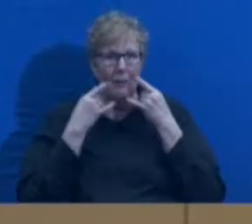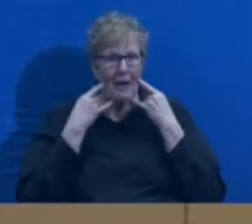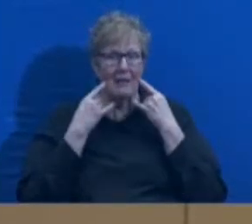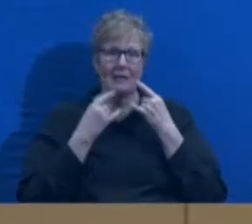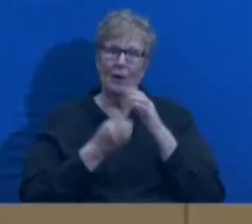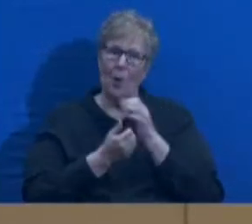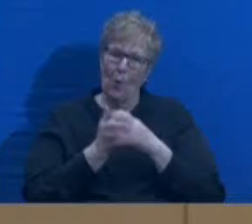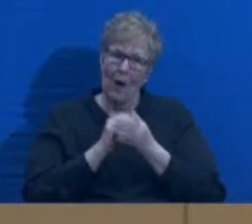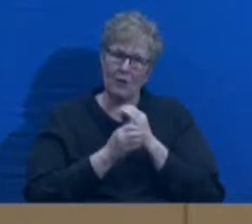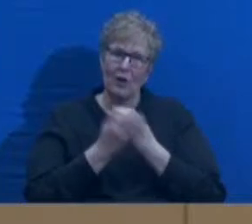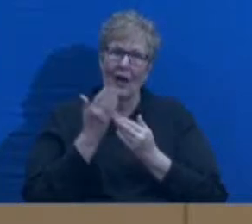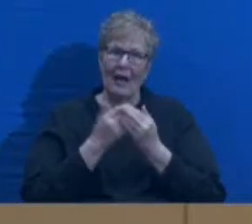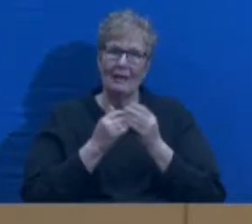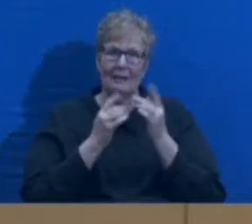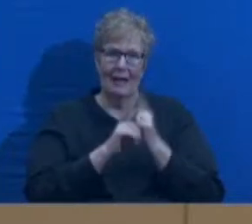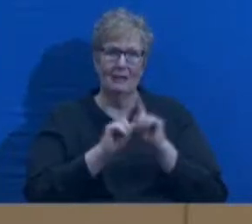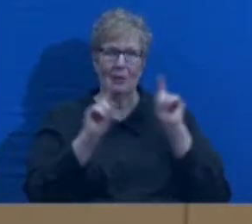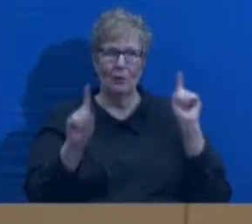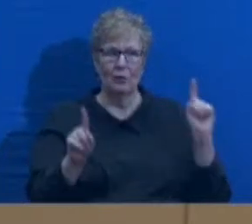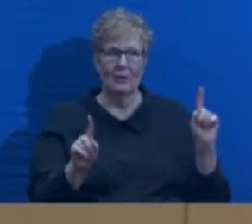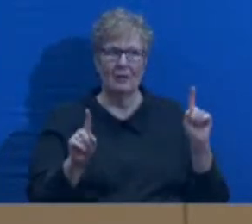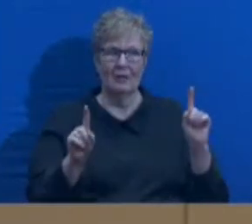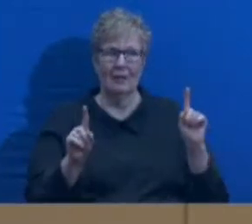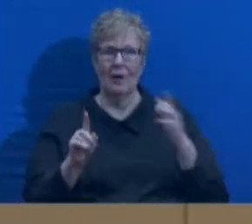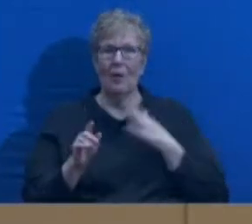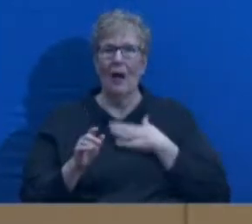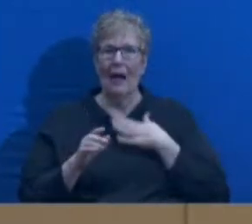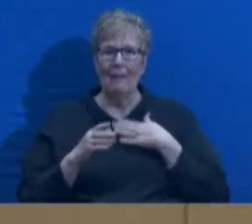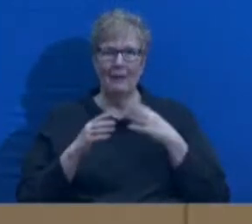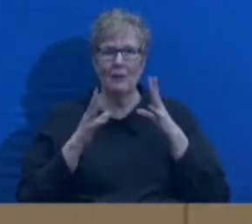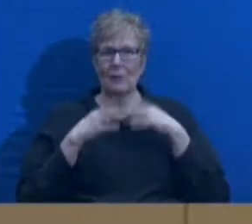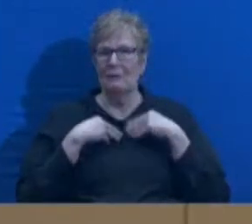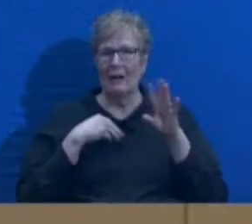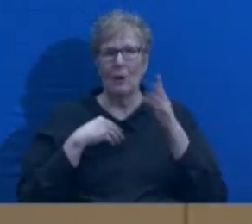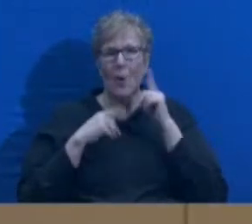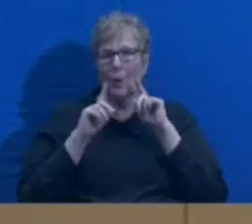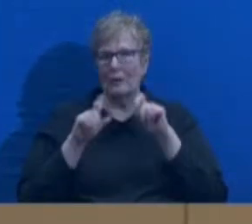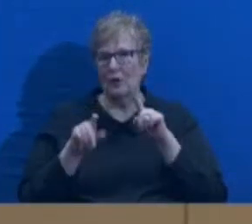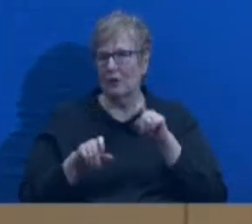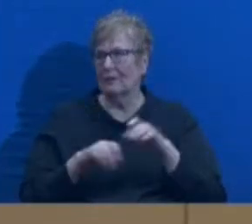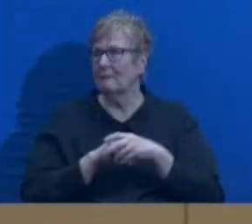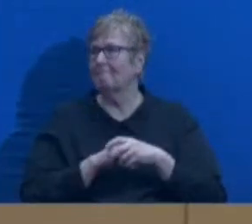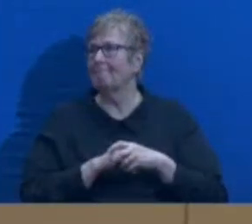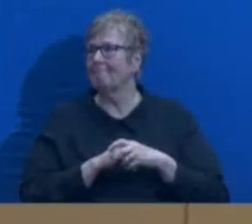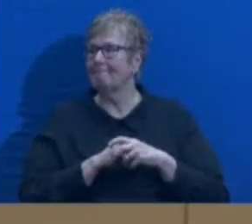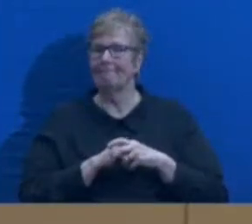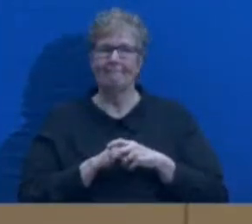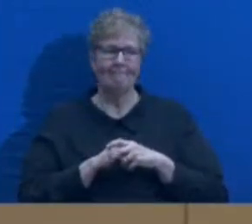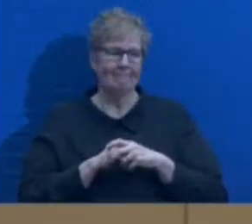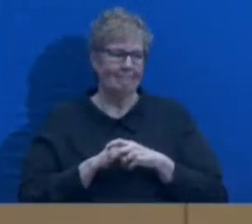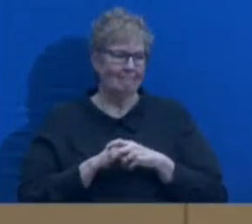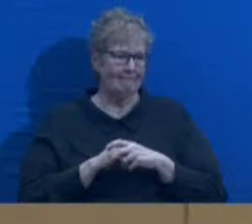their hands, and to social distance. We'll be happy to take questions now.